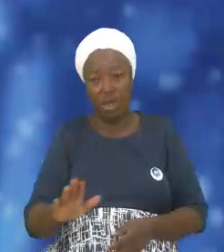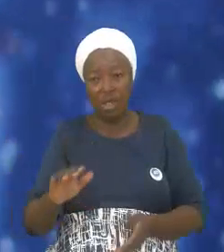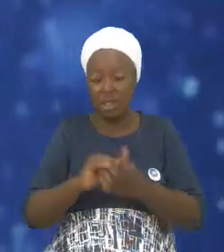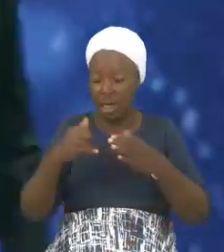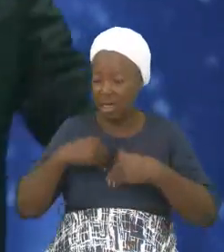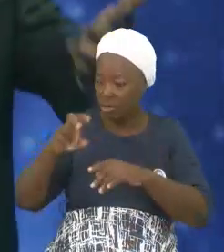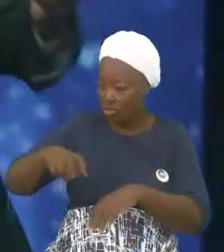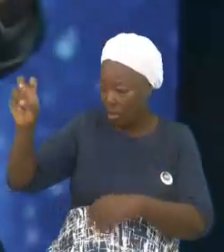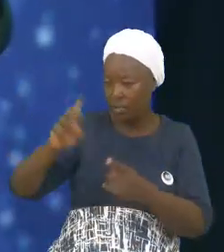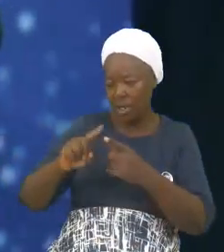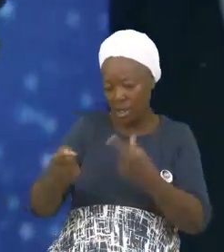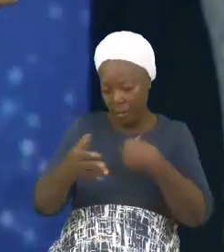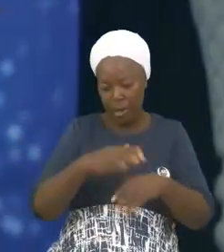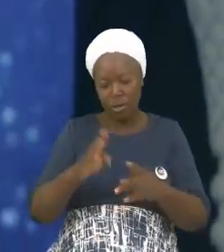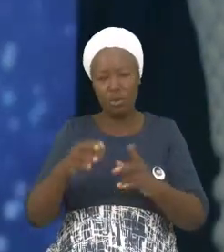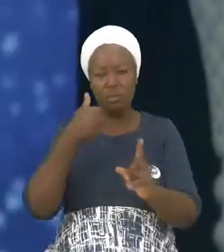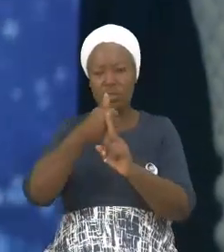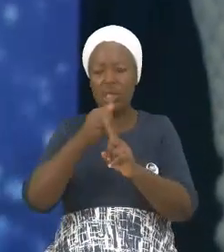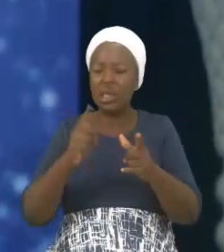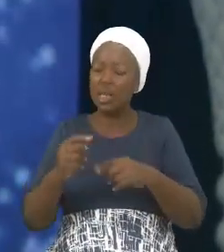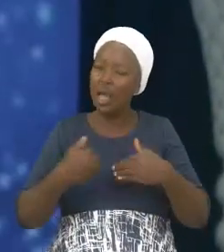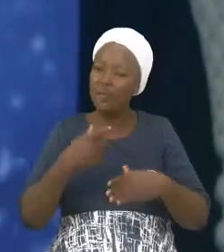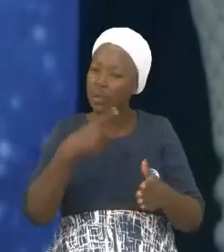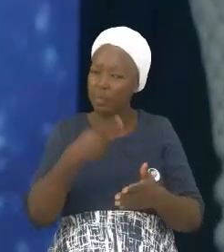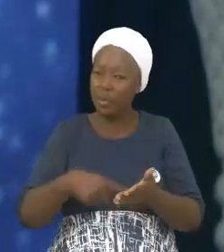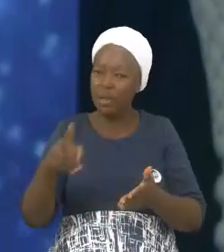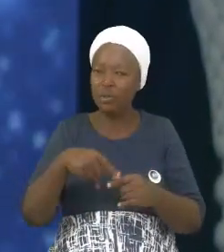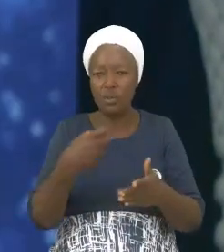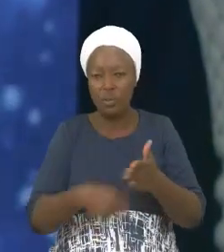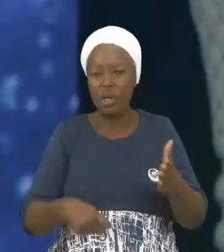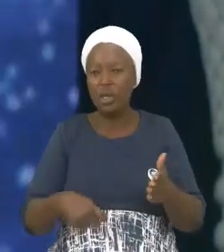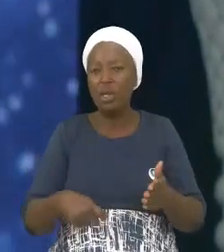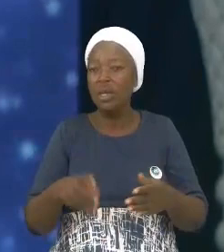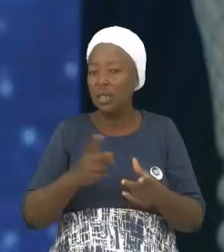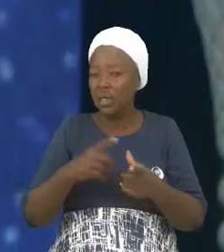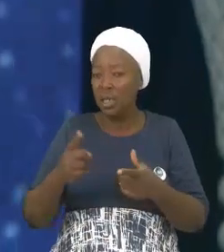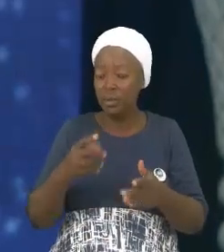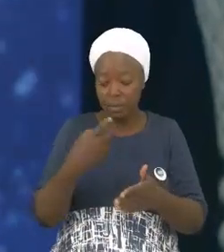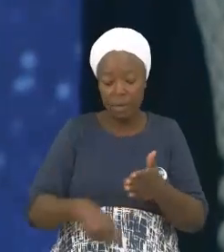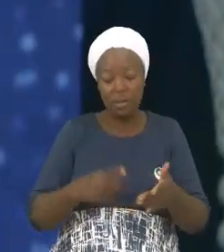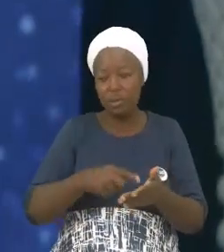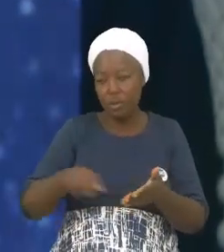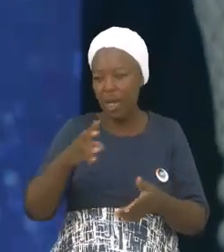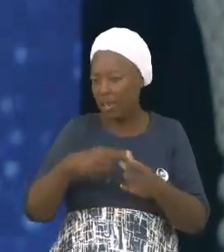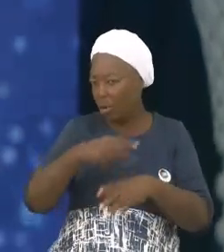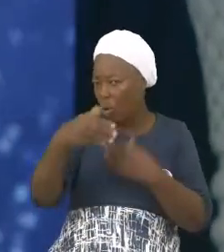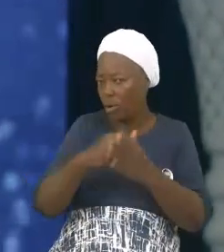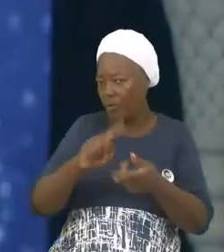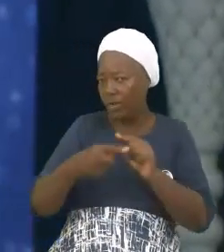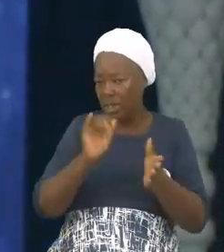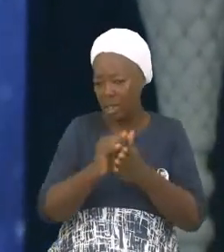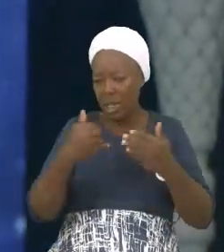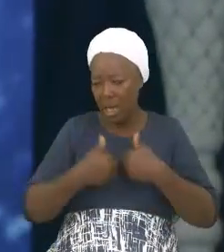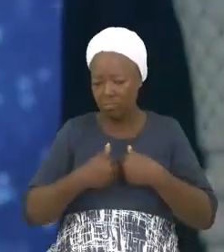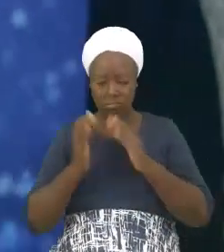himself, and he had a price to pay. All the friends behind, all the things he had enjoyed as